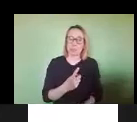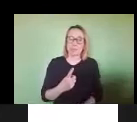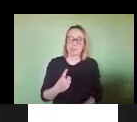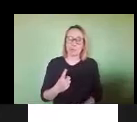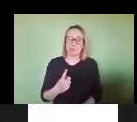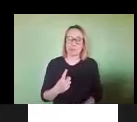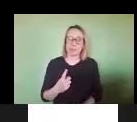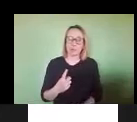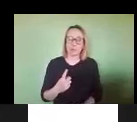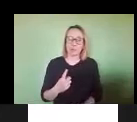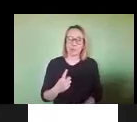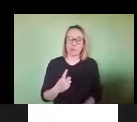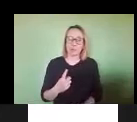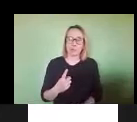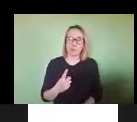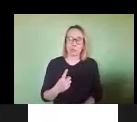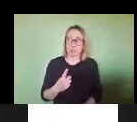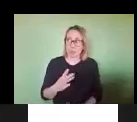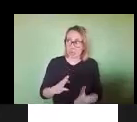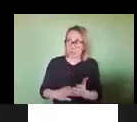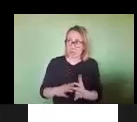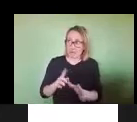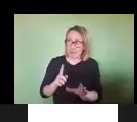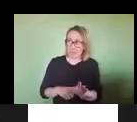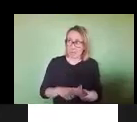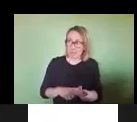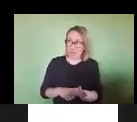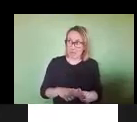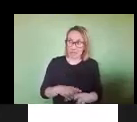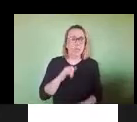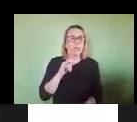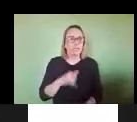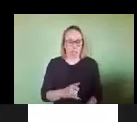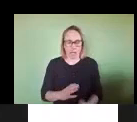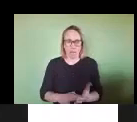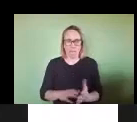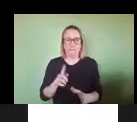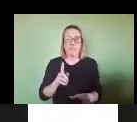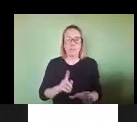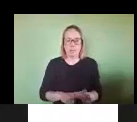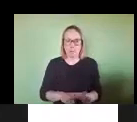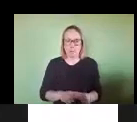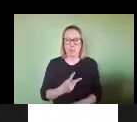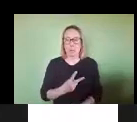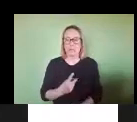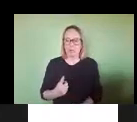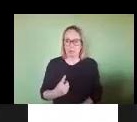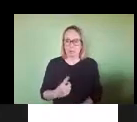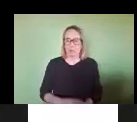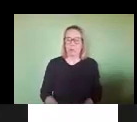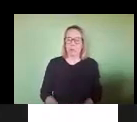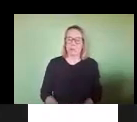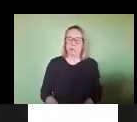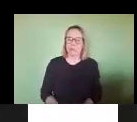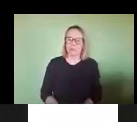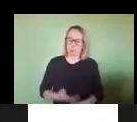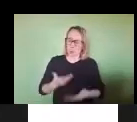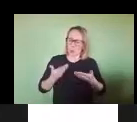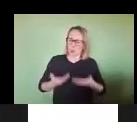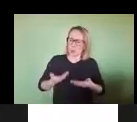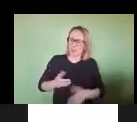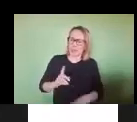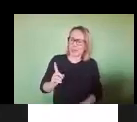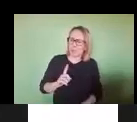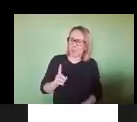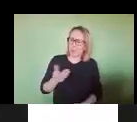21st. That was in May, wasn't it? May. 2021. So what we're looking for today, John, is could you tell